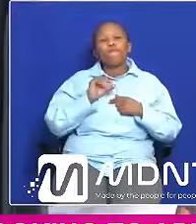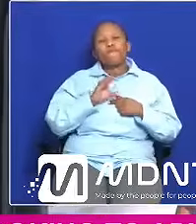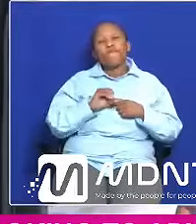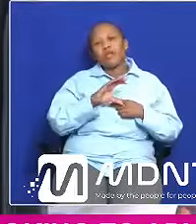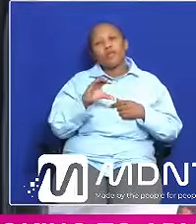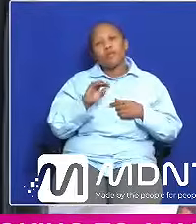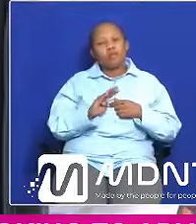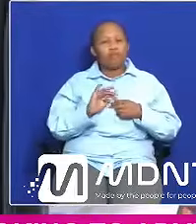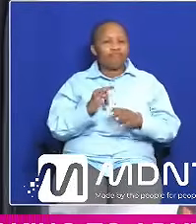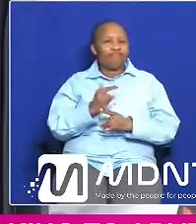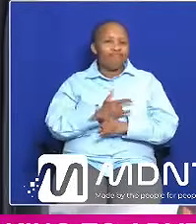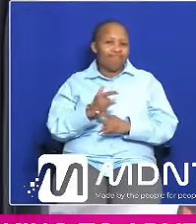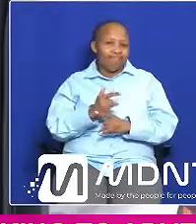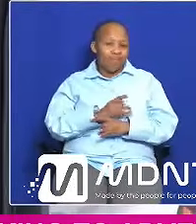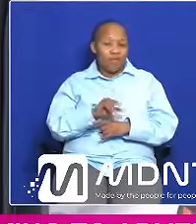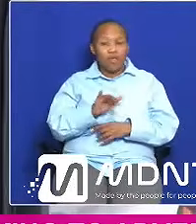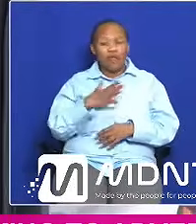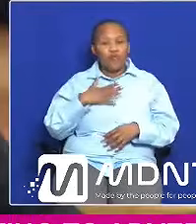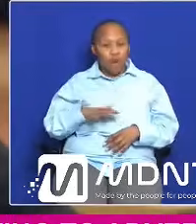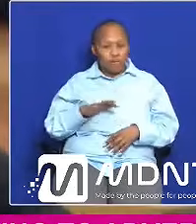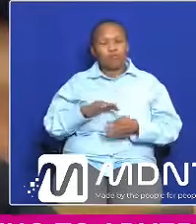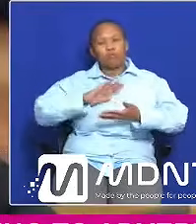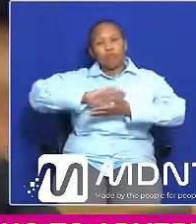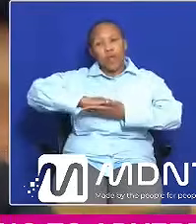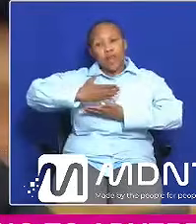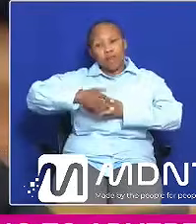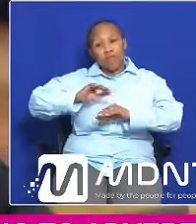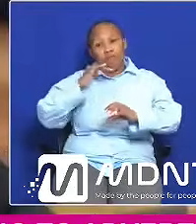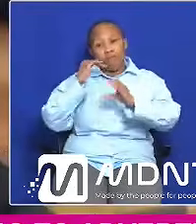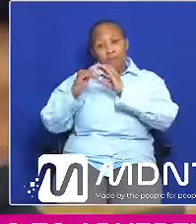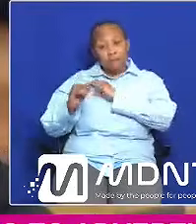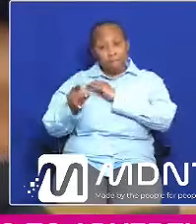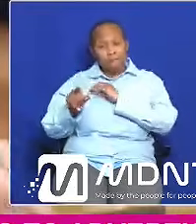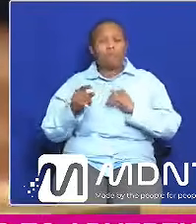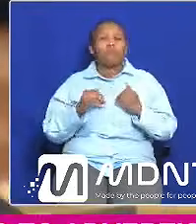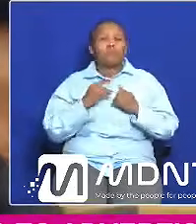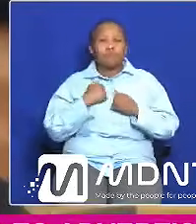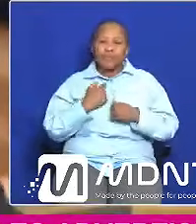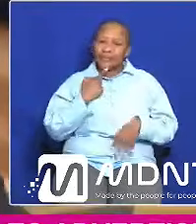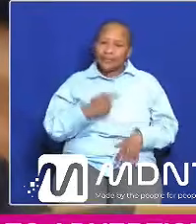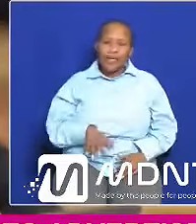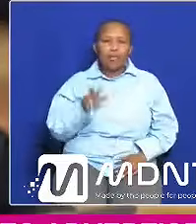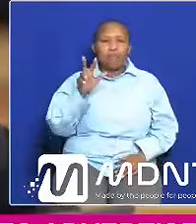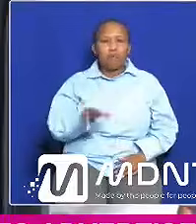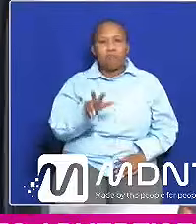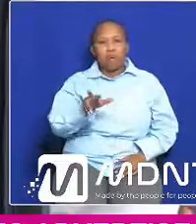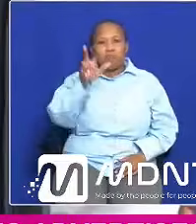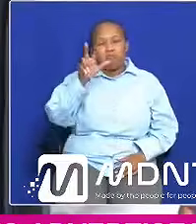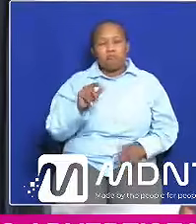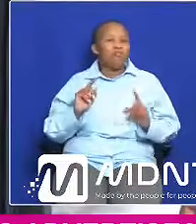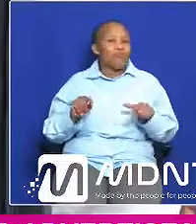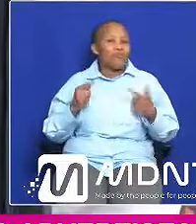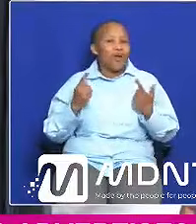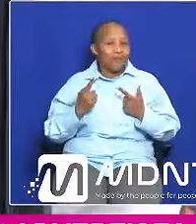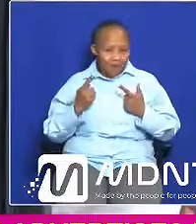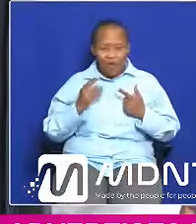them electronically, I'm saying the version is such that you can't double-click, as you normally would, on the attachment because they were